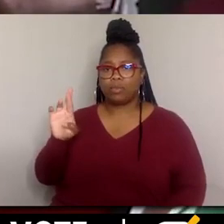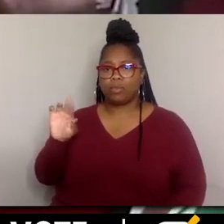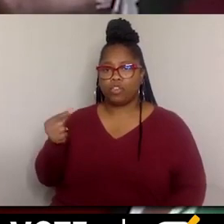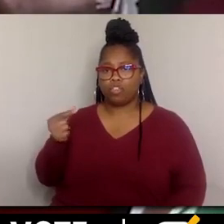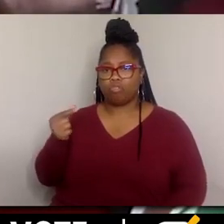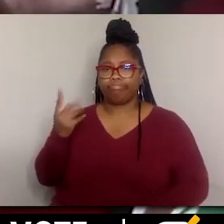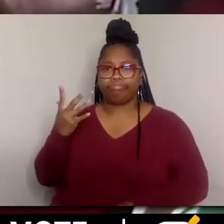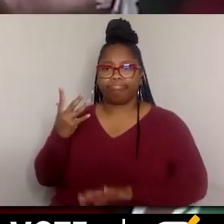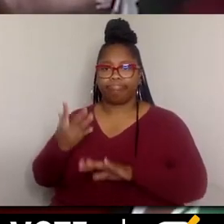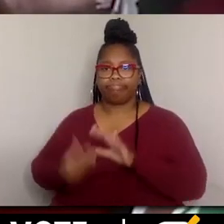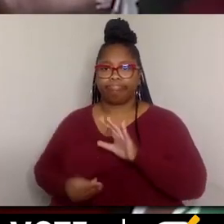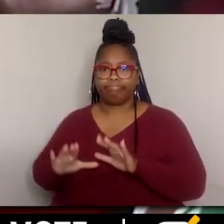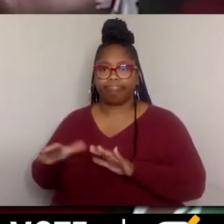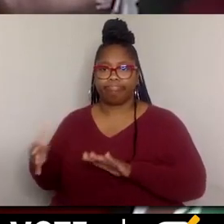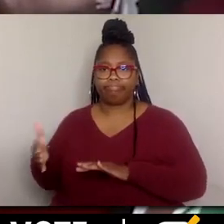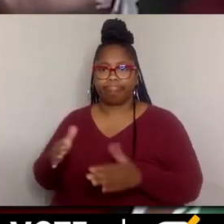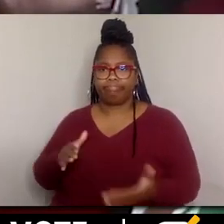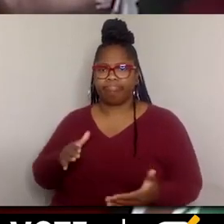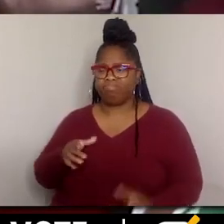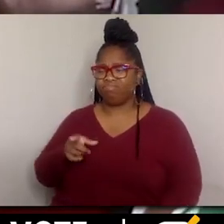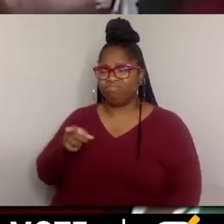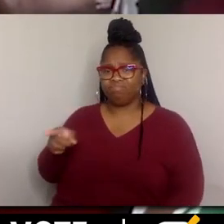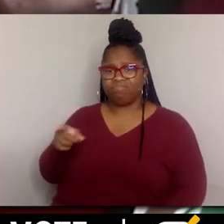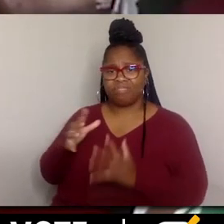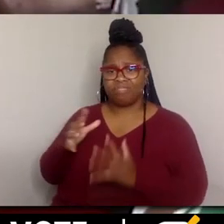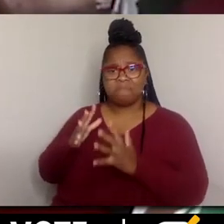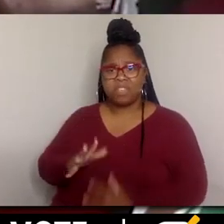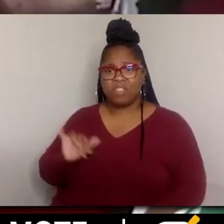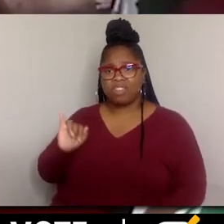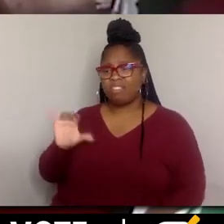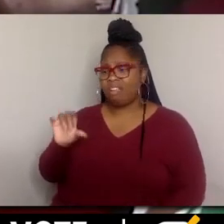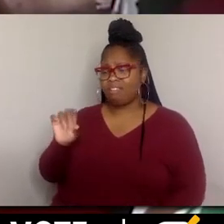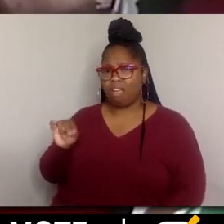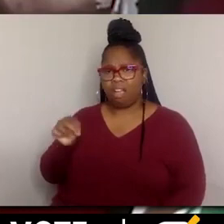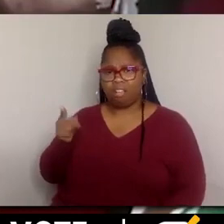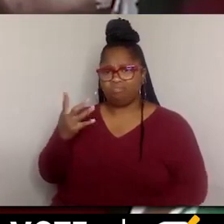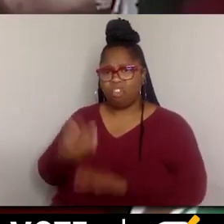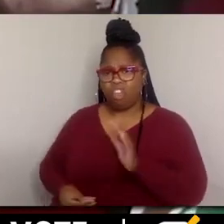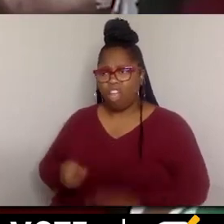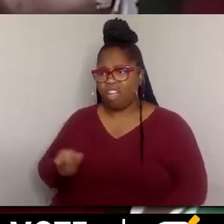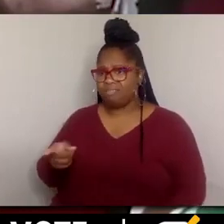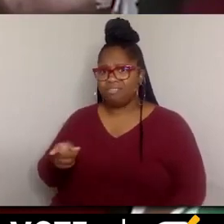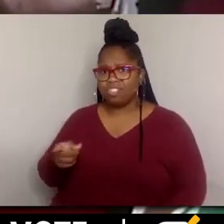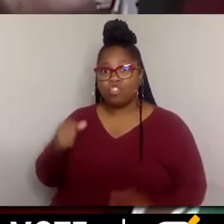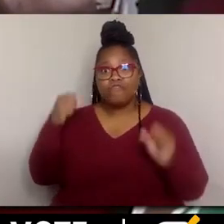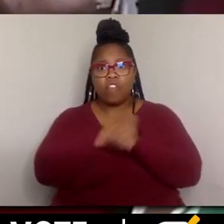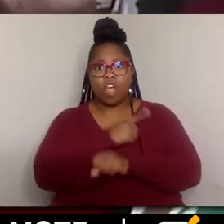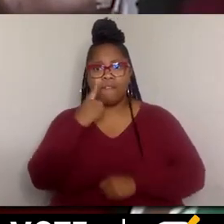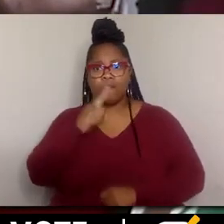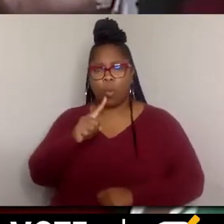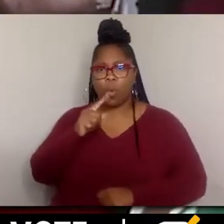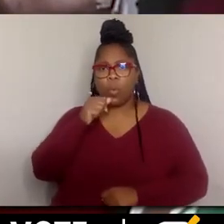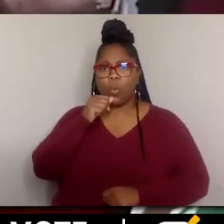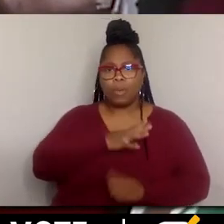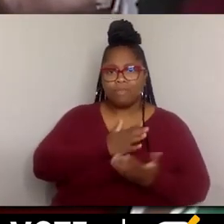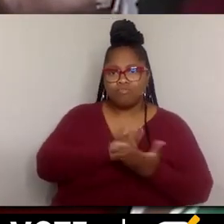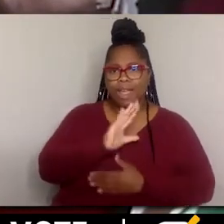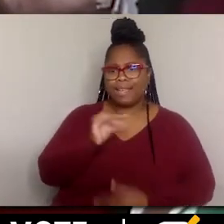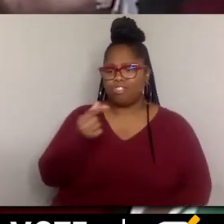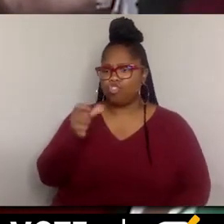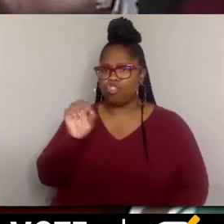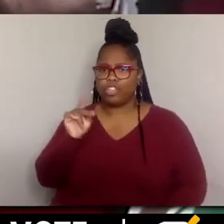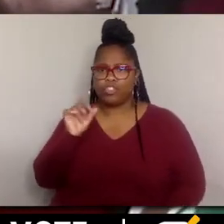We lost an American icon in the fight for gender equality, women's rights, civil